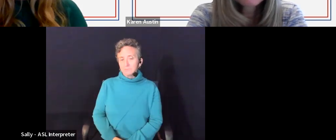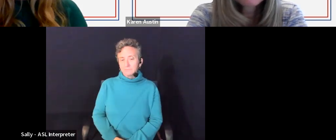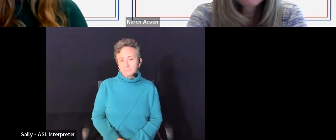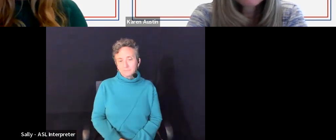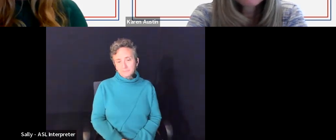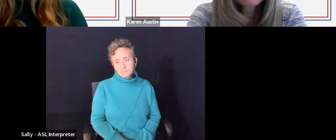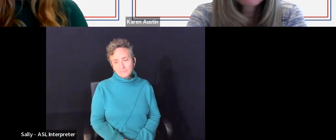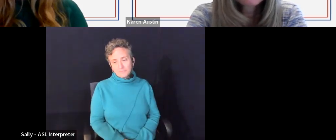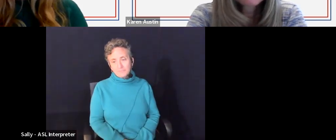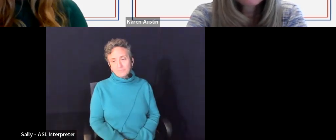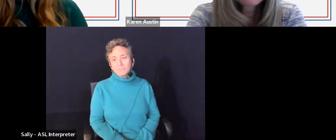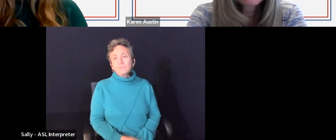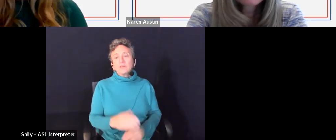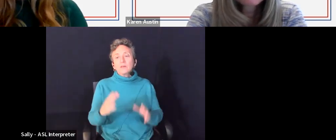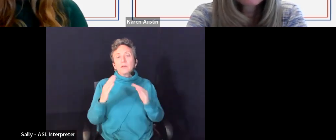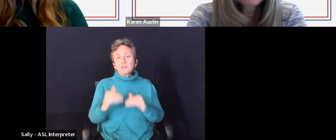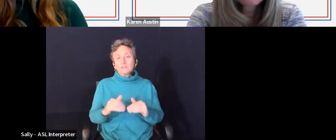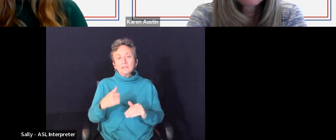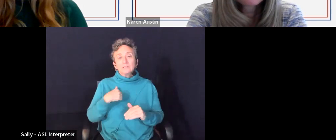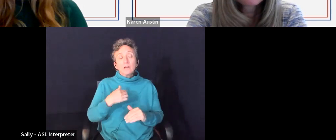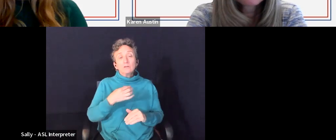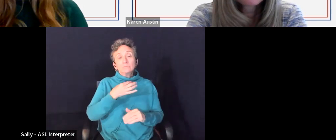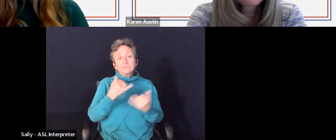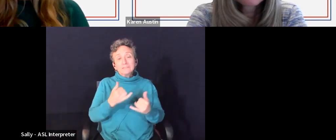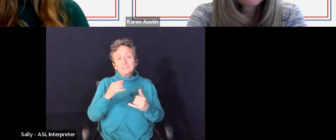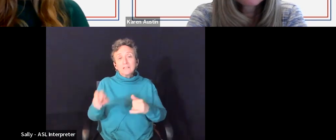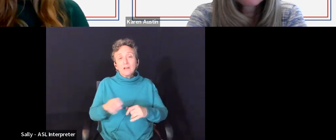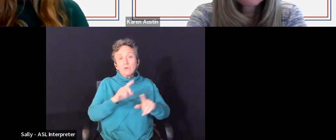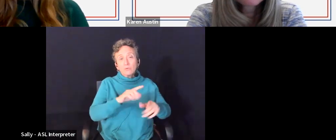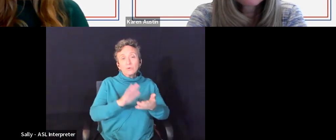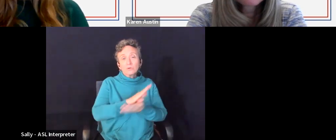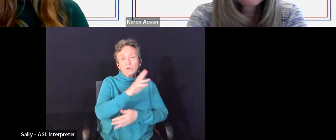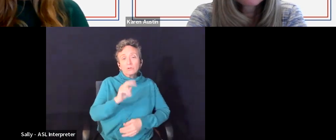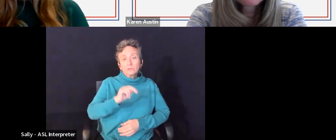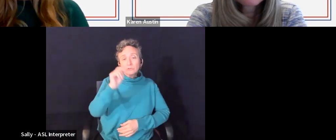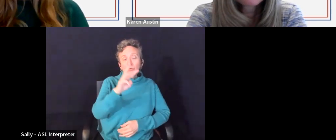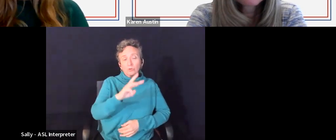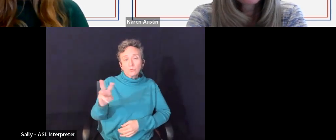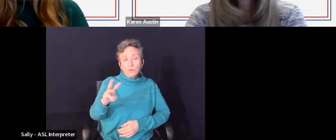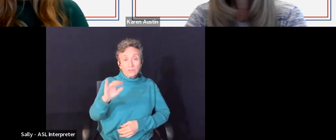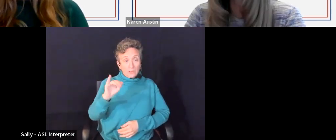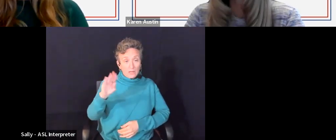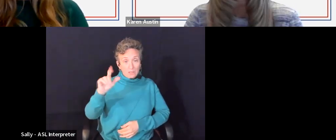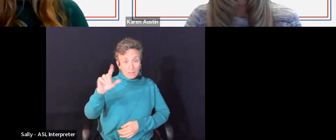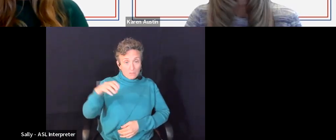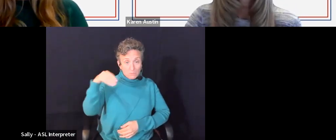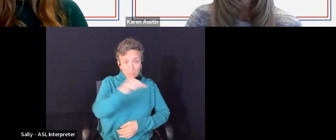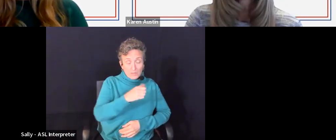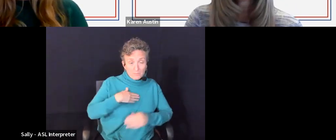Okay. I am currently going to Northwestern for college. Does IAble pay for my housing when I go there?